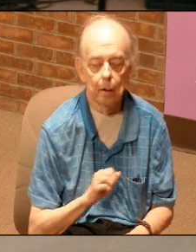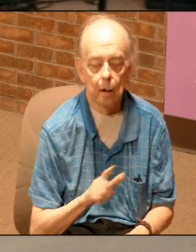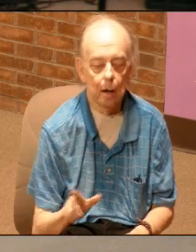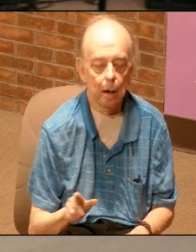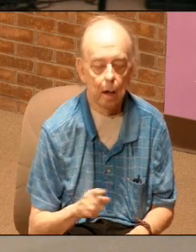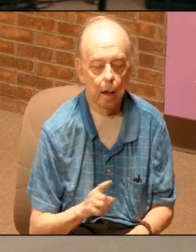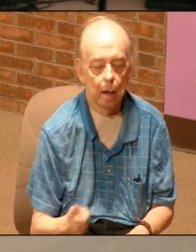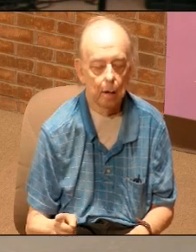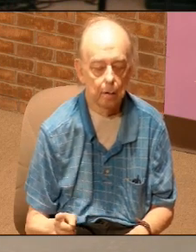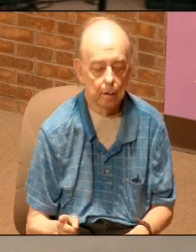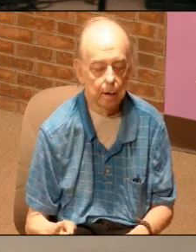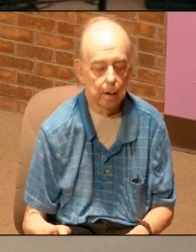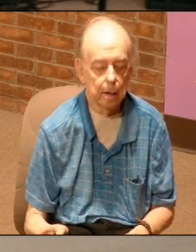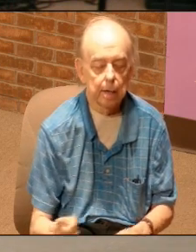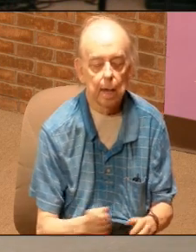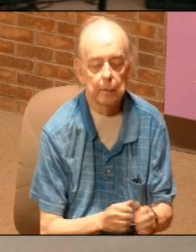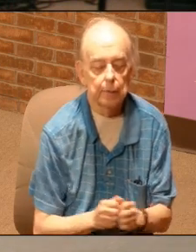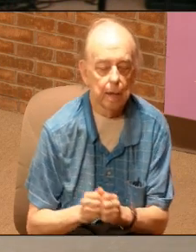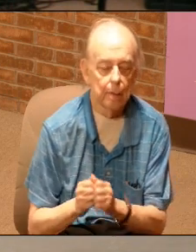them came together